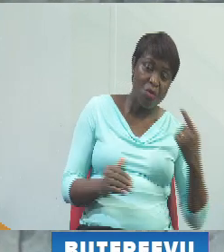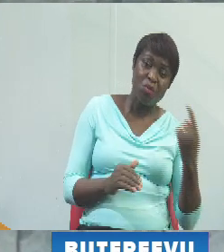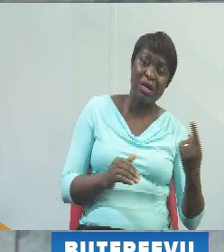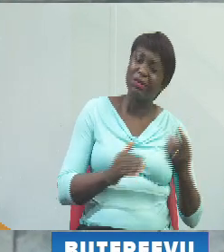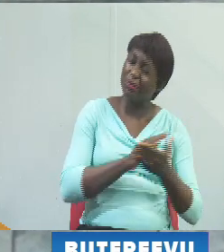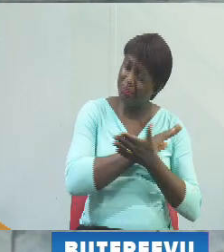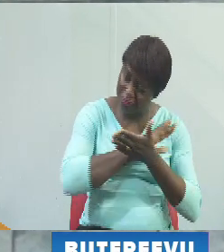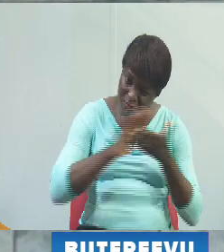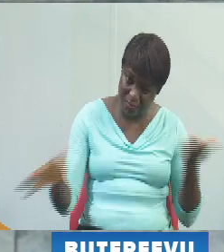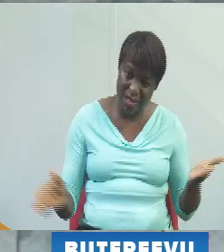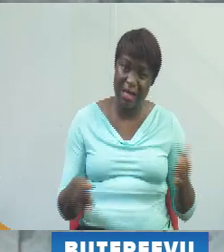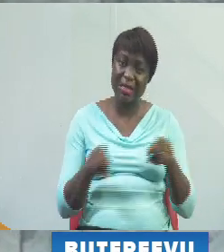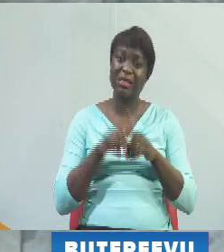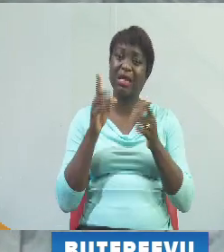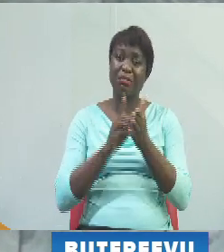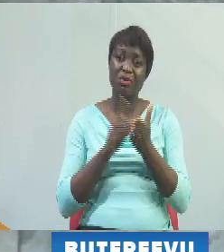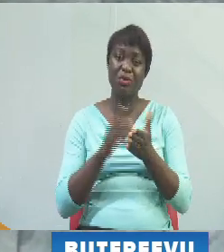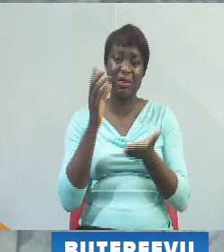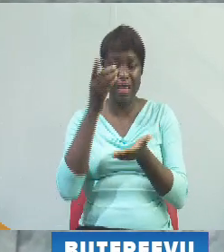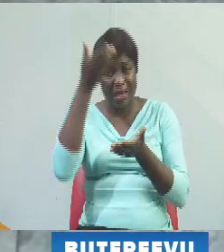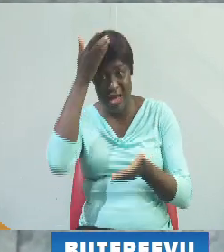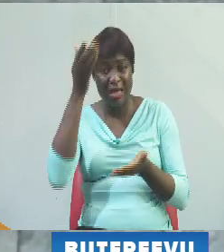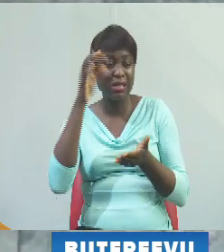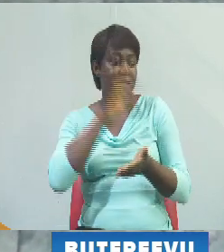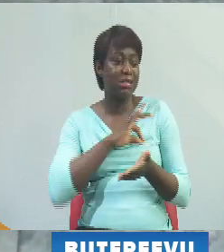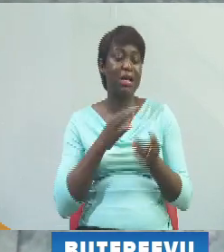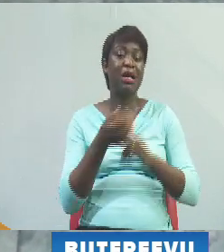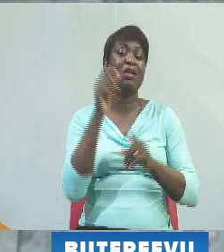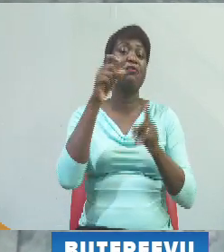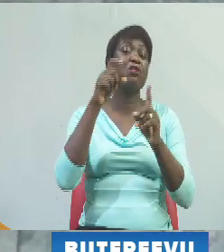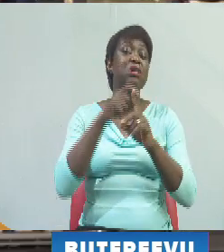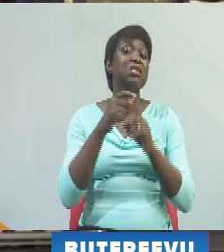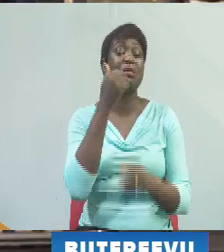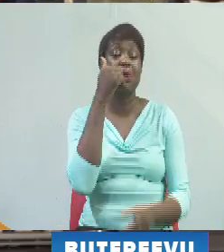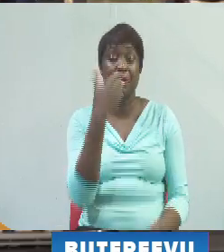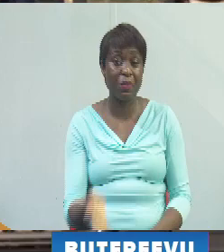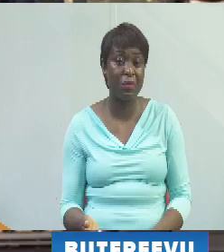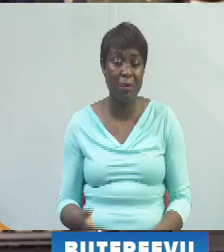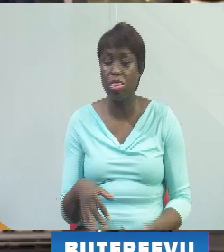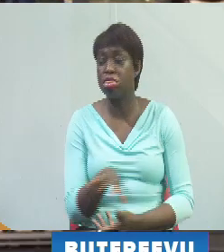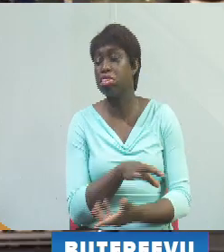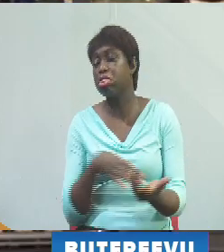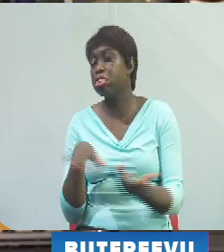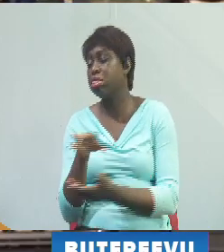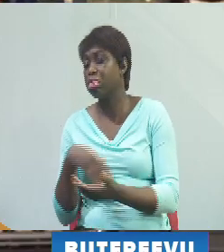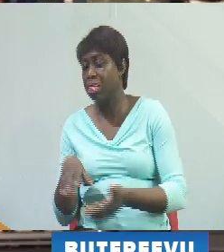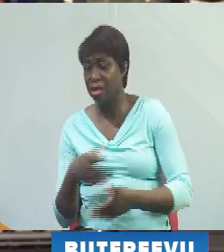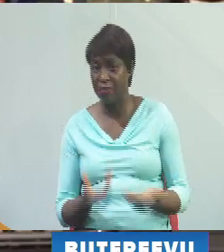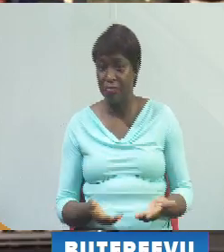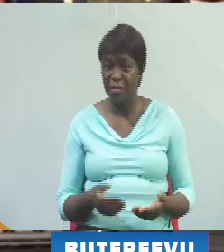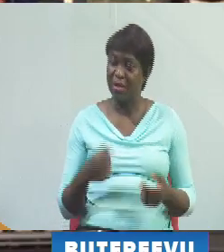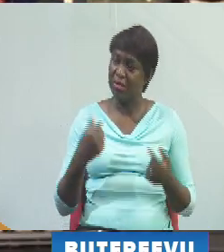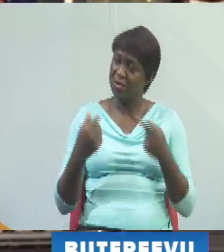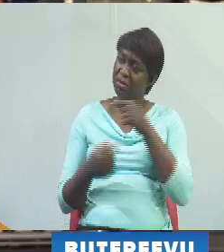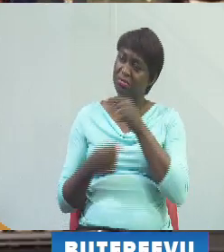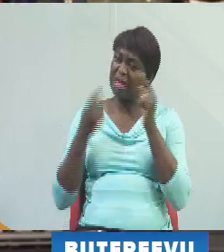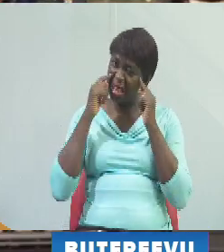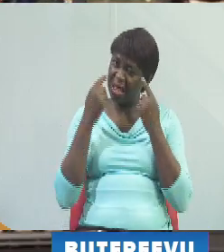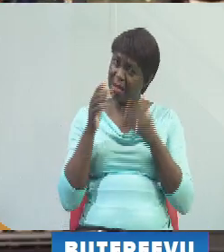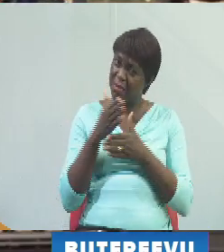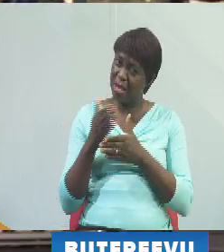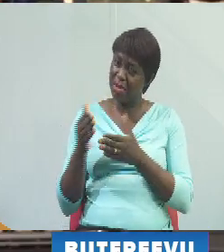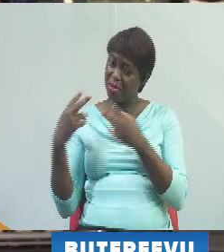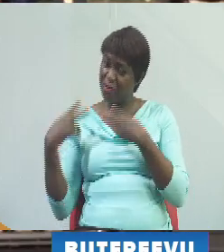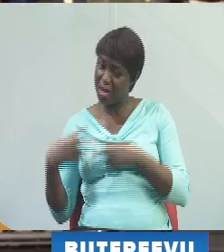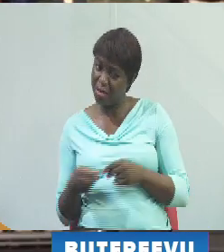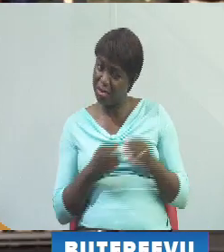wabade tibanafuna msaragu wabu kwa DSM. Kwa gano sanga nga katogo butogo. Zenali rozi zanti no minister webi obulamu, no webi ensimbi bali